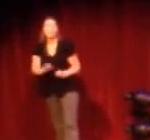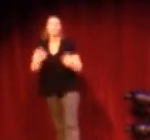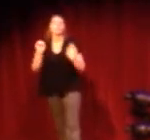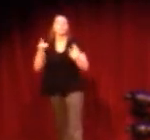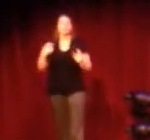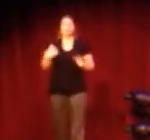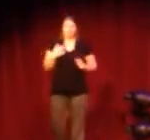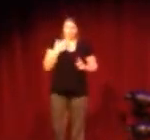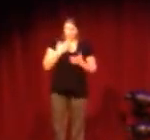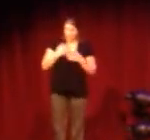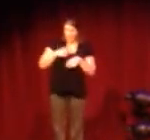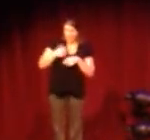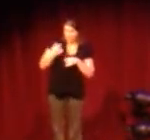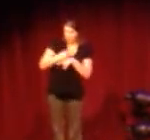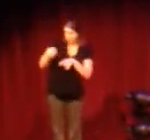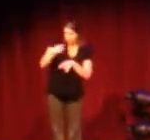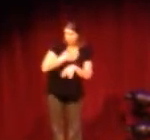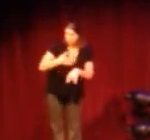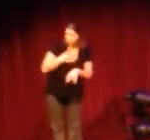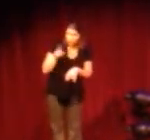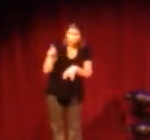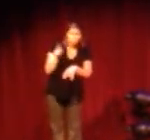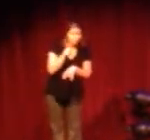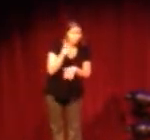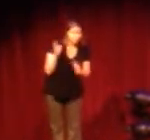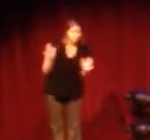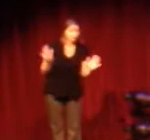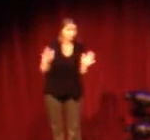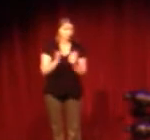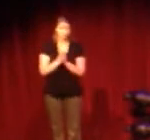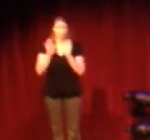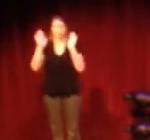we're having a good time. You guys having a good time?